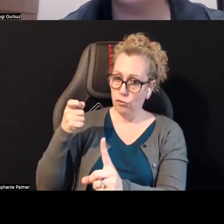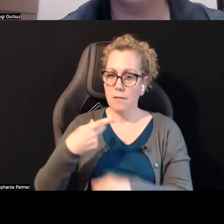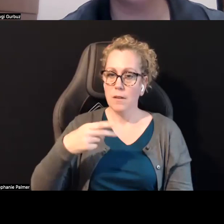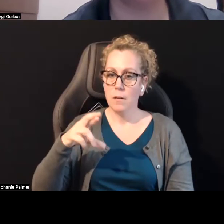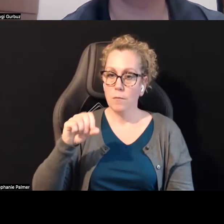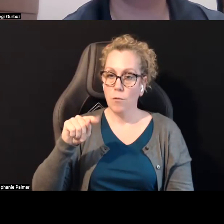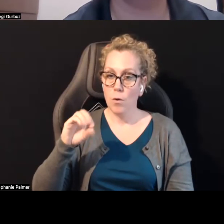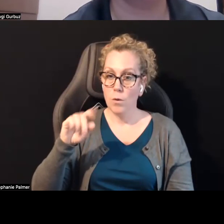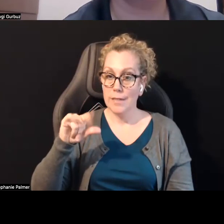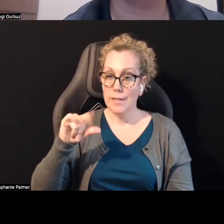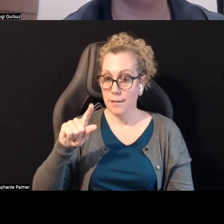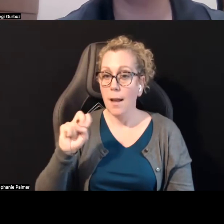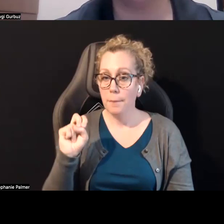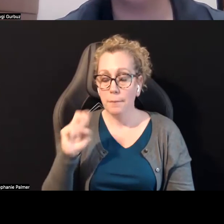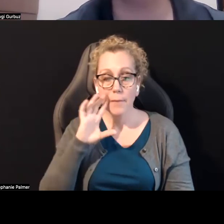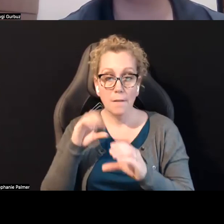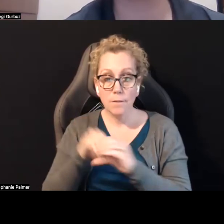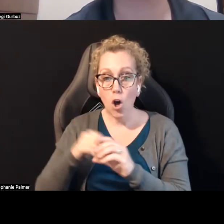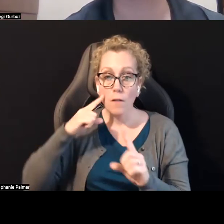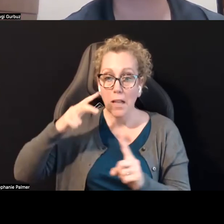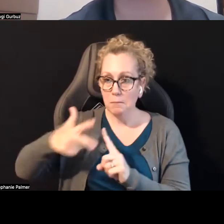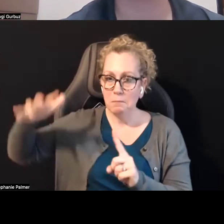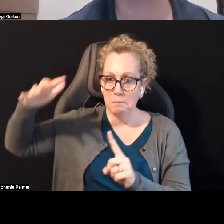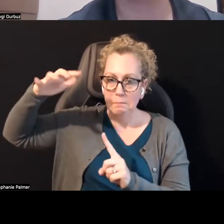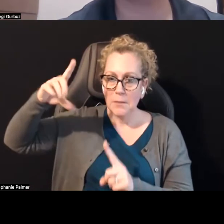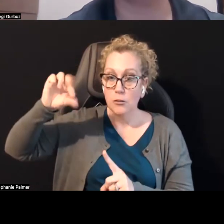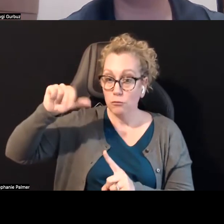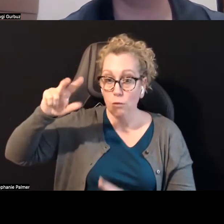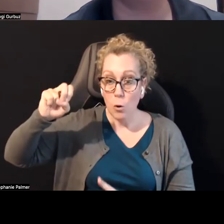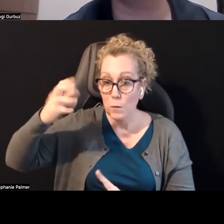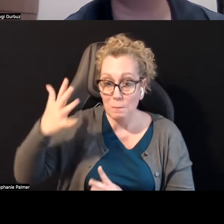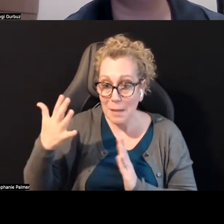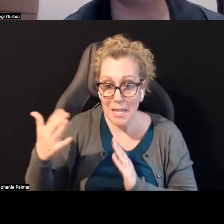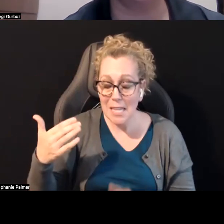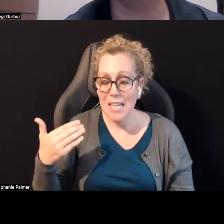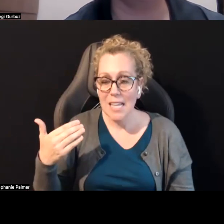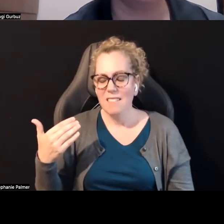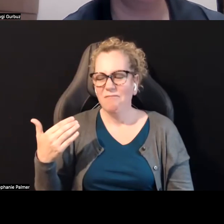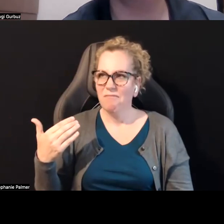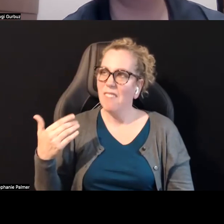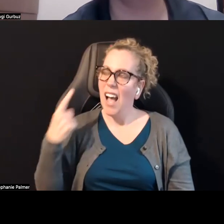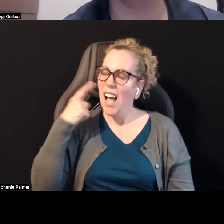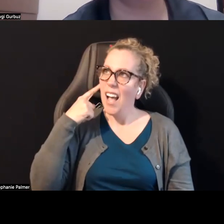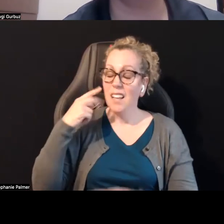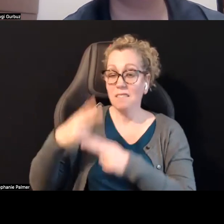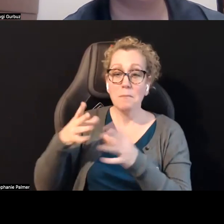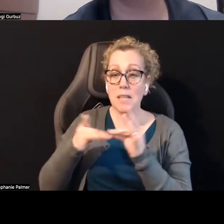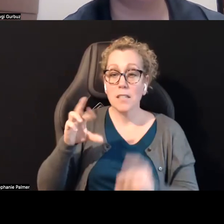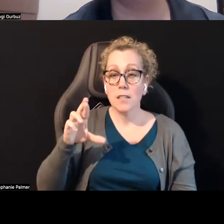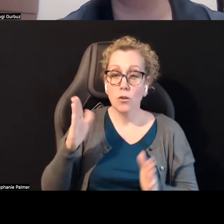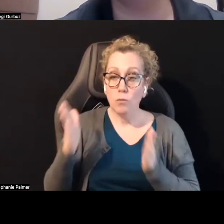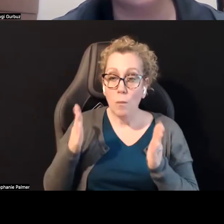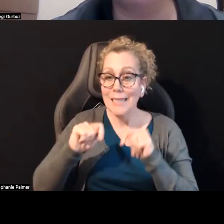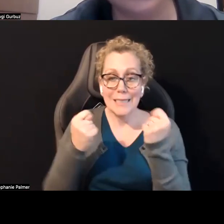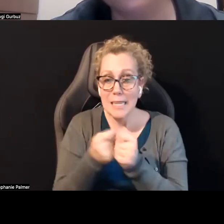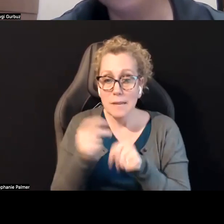could be something that involves drones. I only bring up drones because it's something that's used in robotics teams. You can imagine,